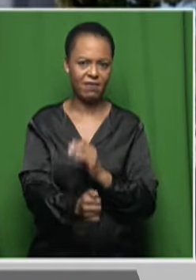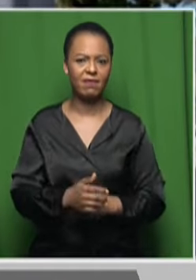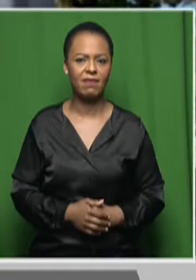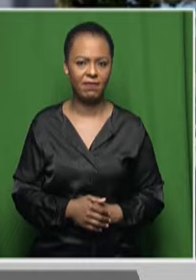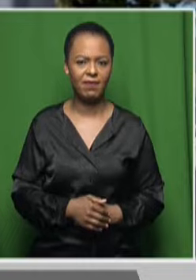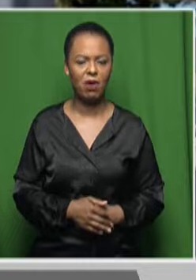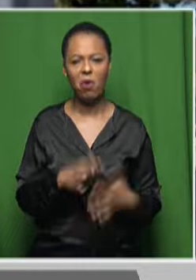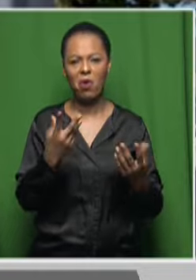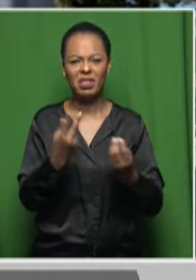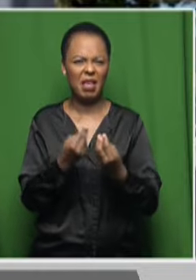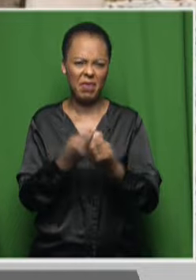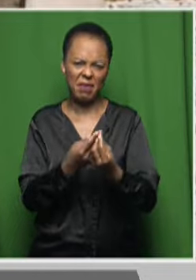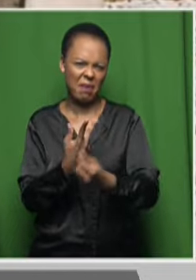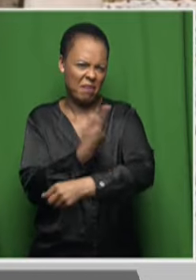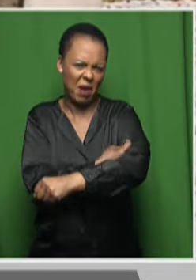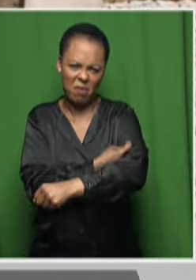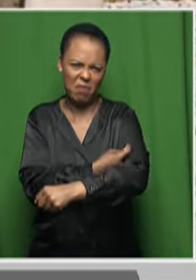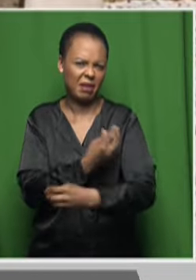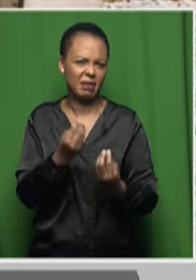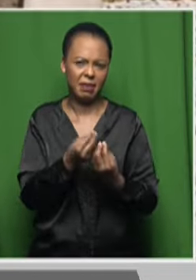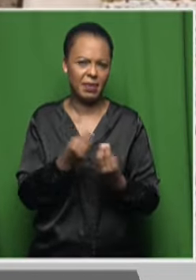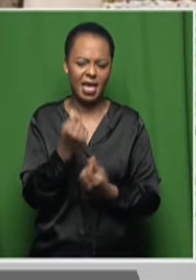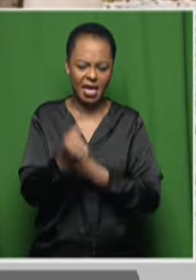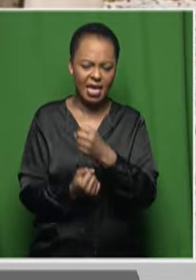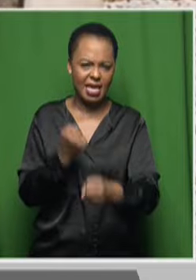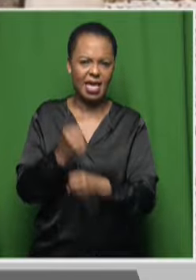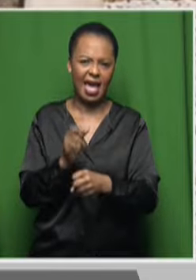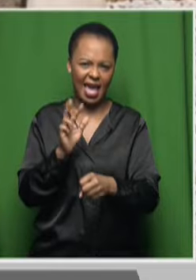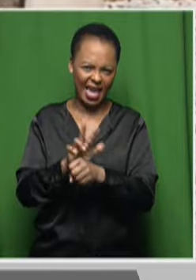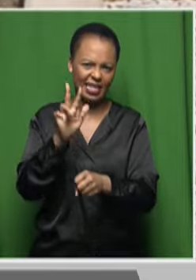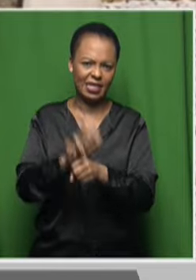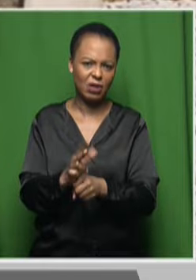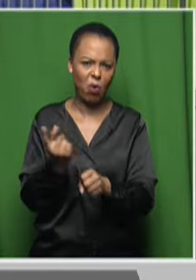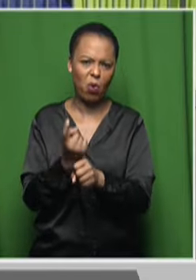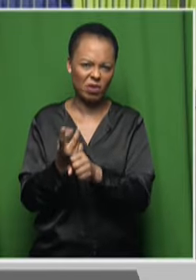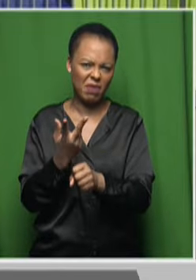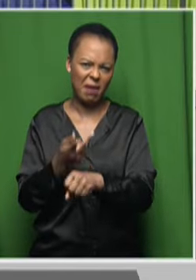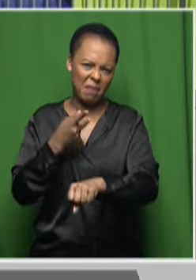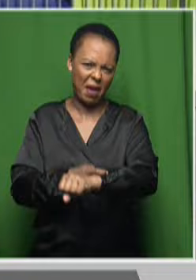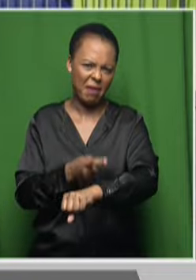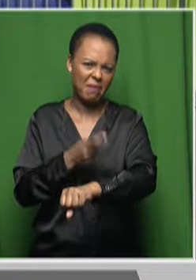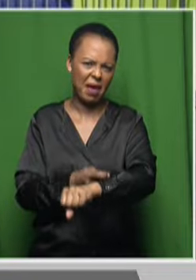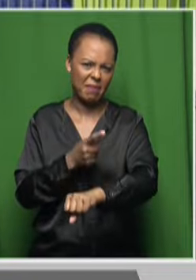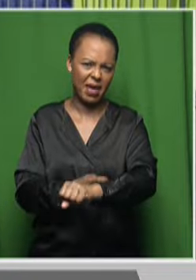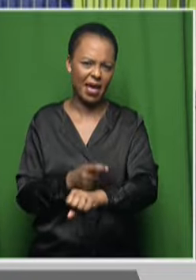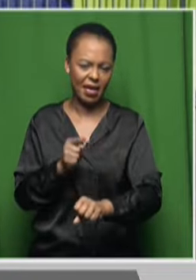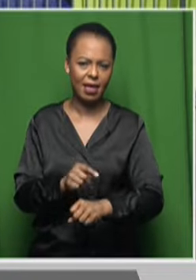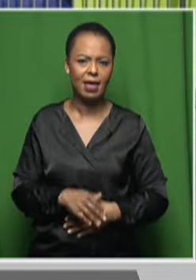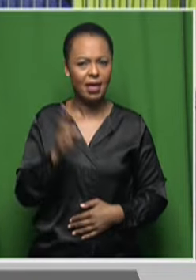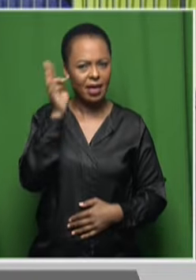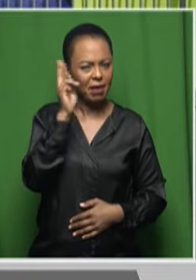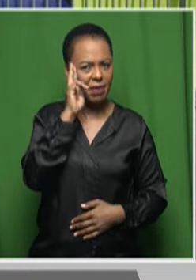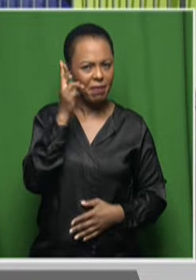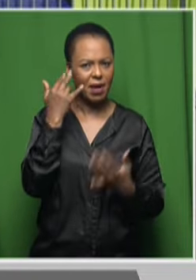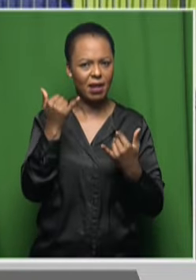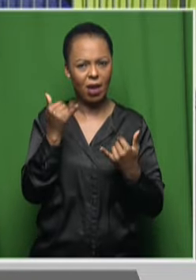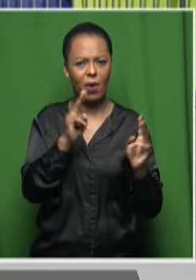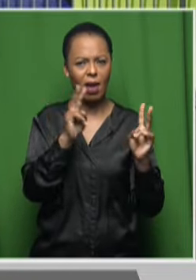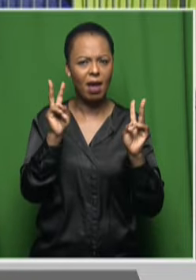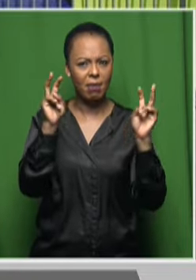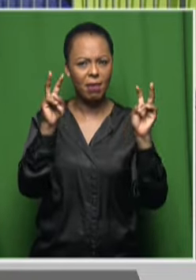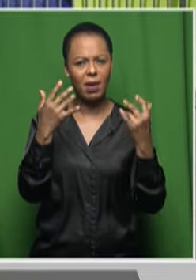was injected for almost 18 years. We also believe that, remember, there was these voter basons of this